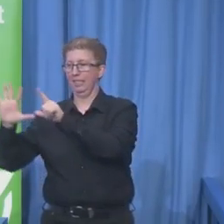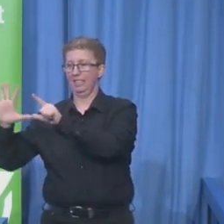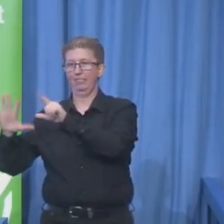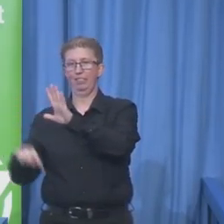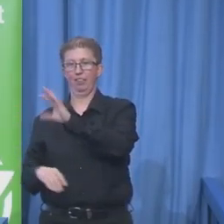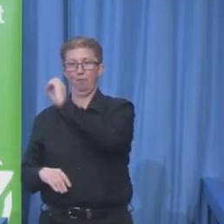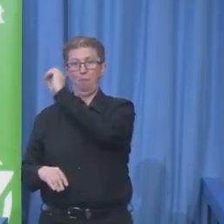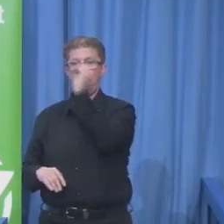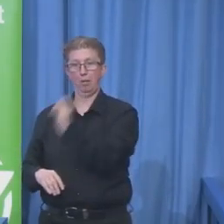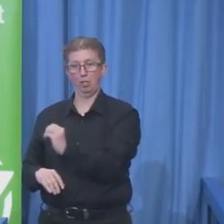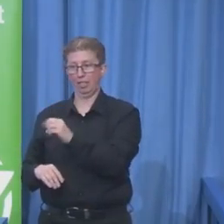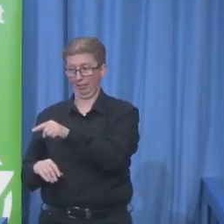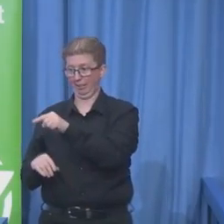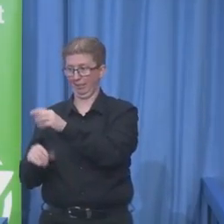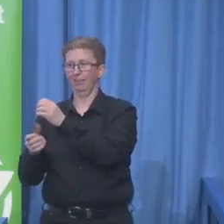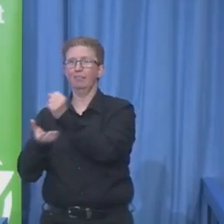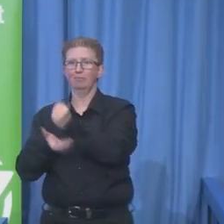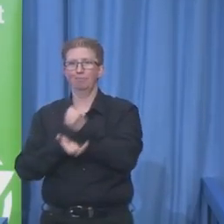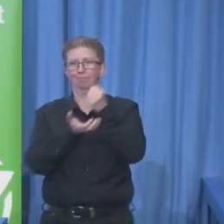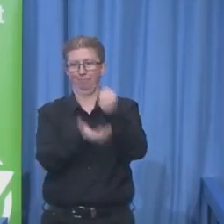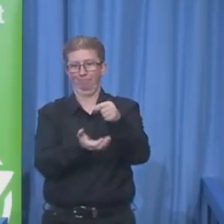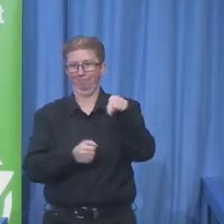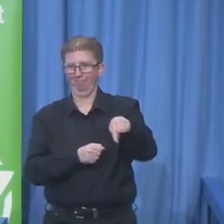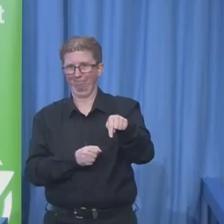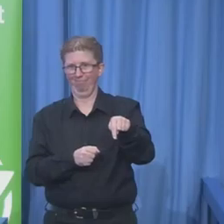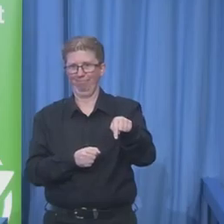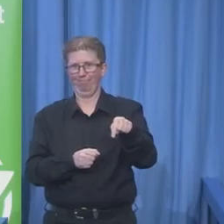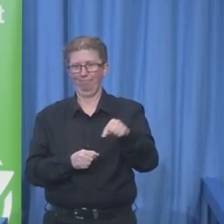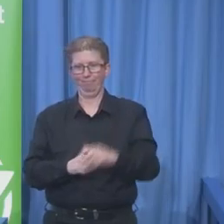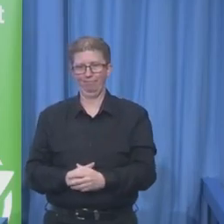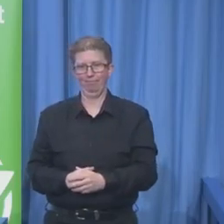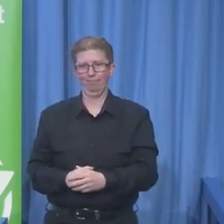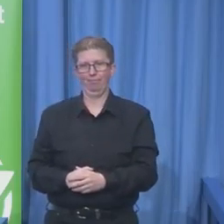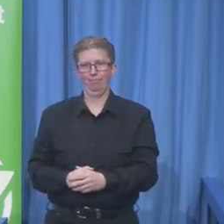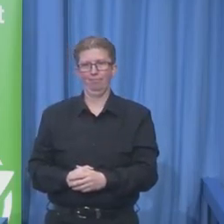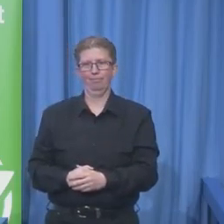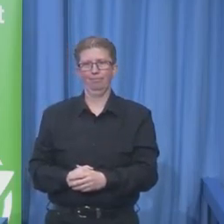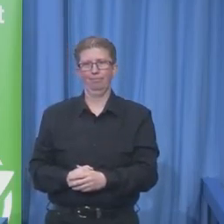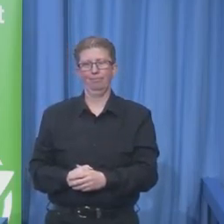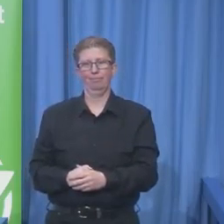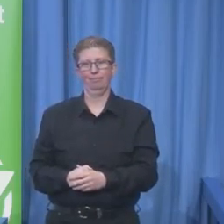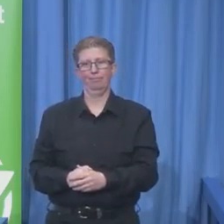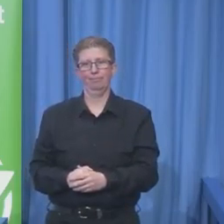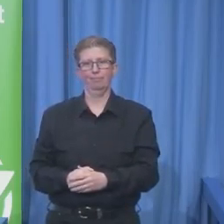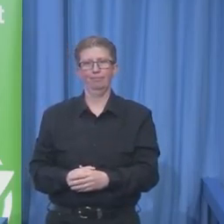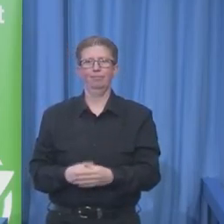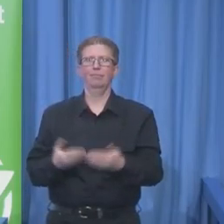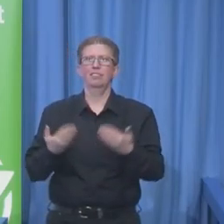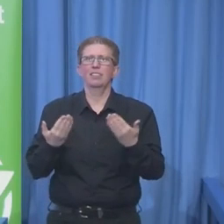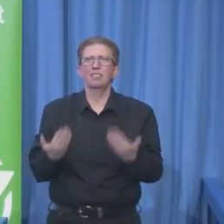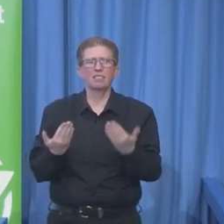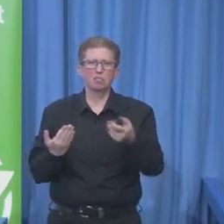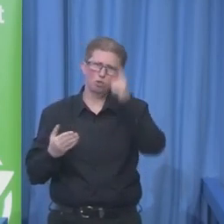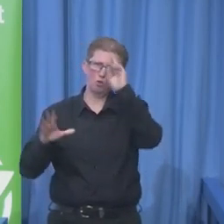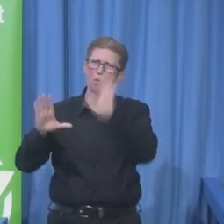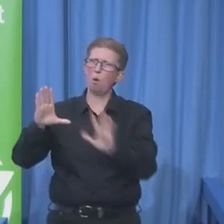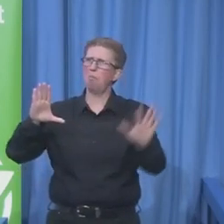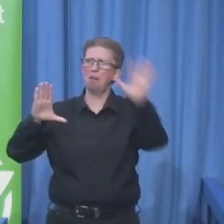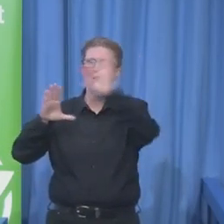just to give you some impression what is happening in my country and what is happening in Europe. So the next